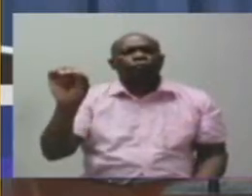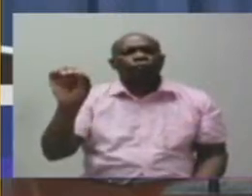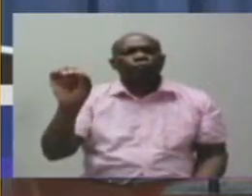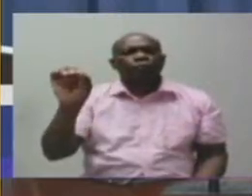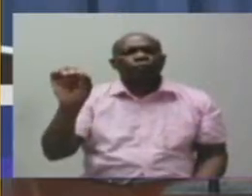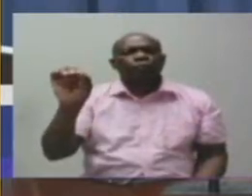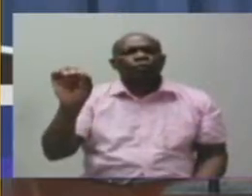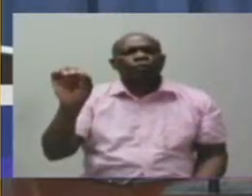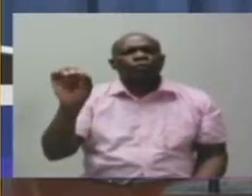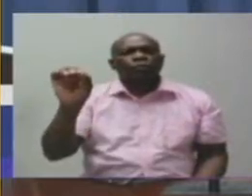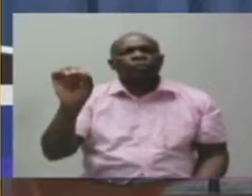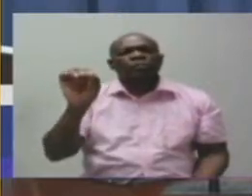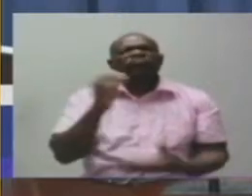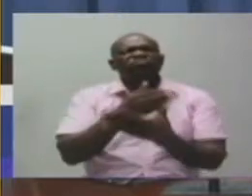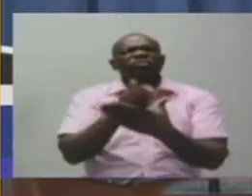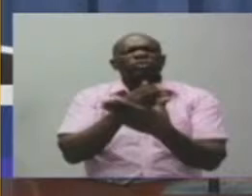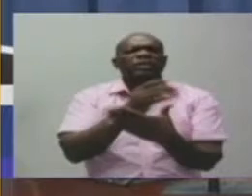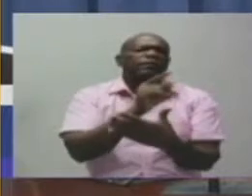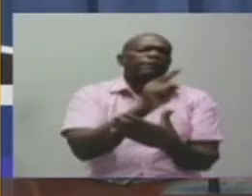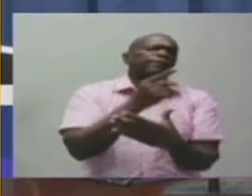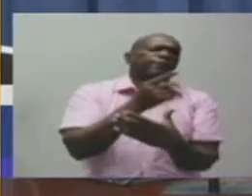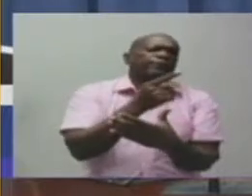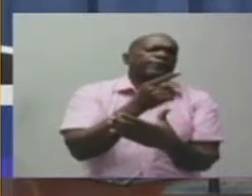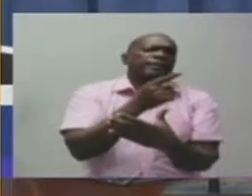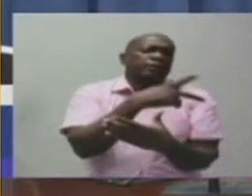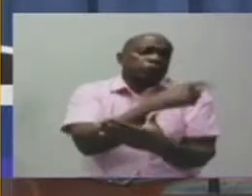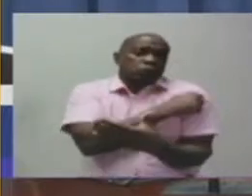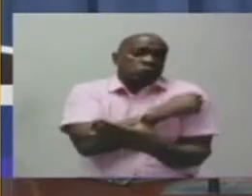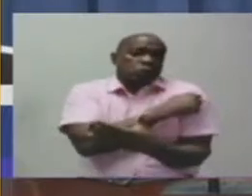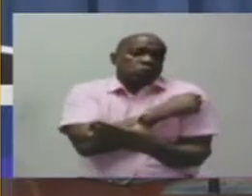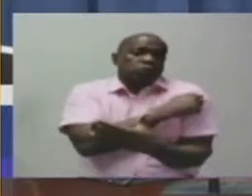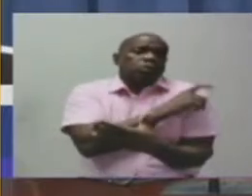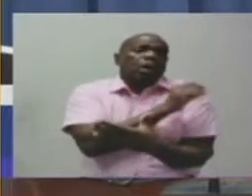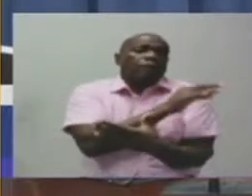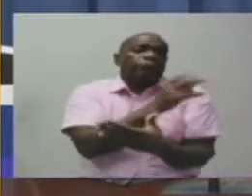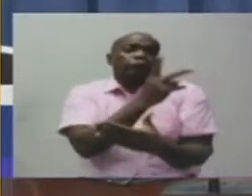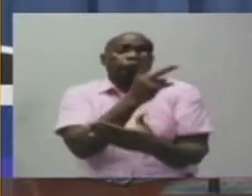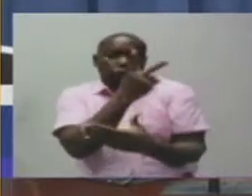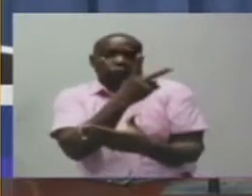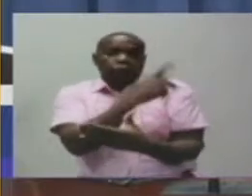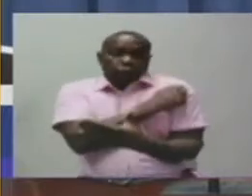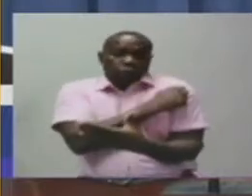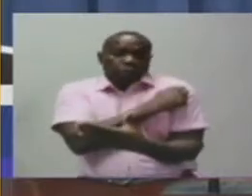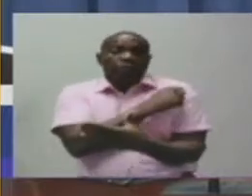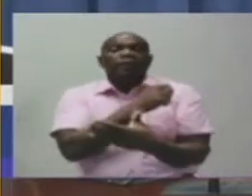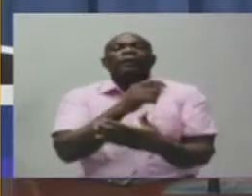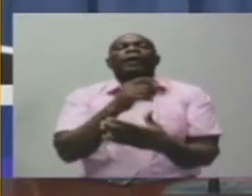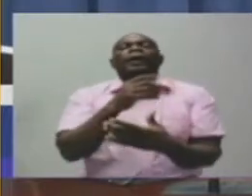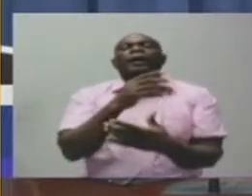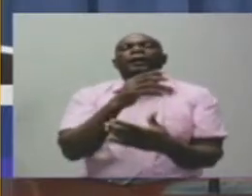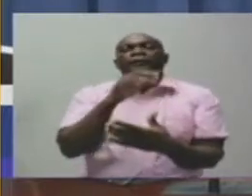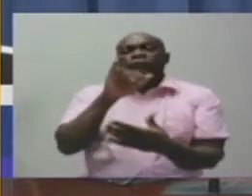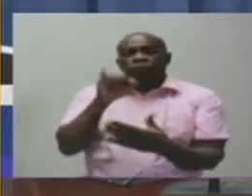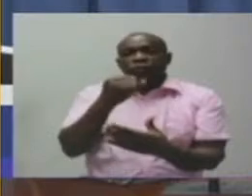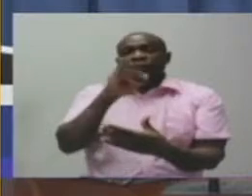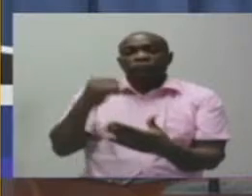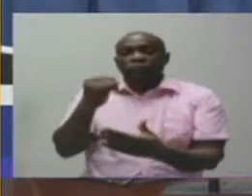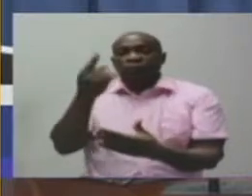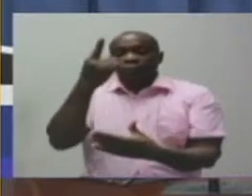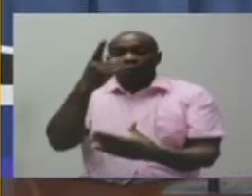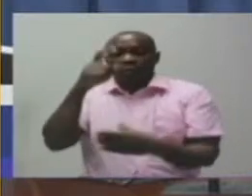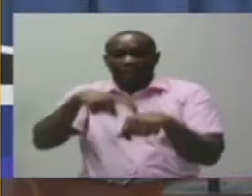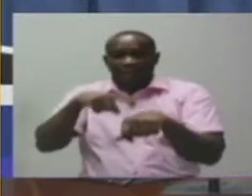between first doses of a 2-dose regime and the Johnson & Johnson one-shot. We have been averaging about 1,200 per